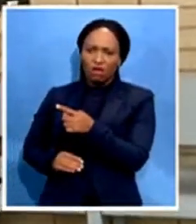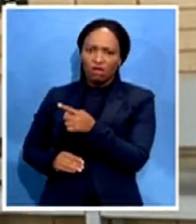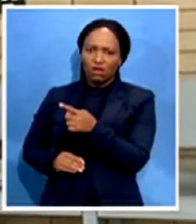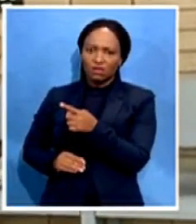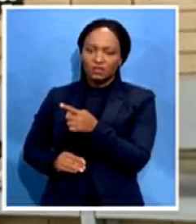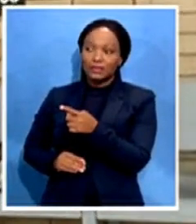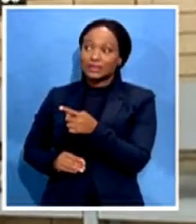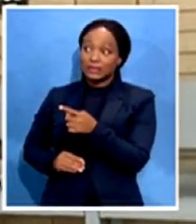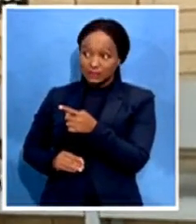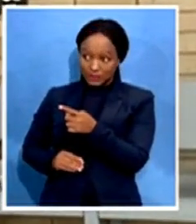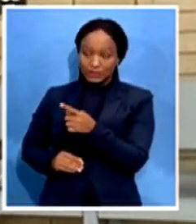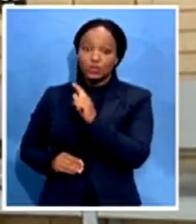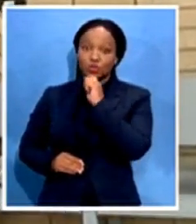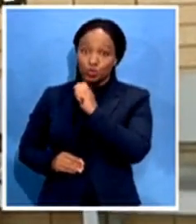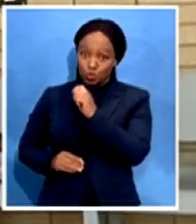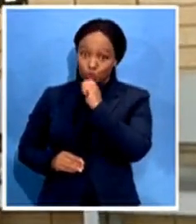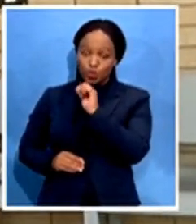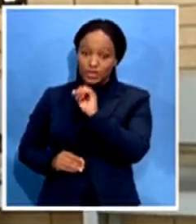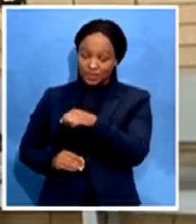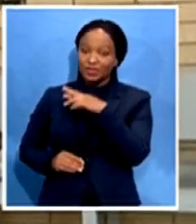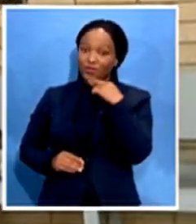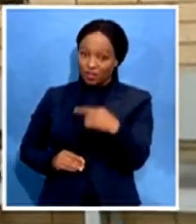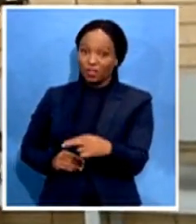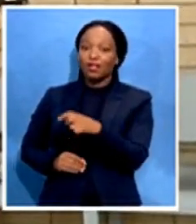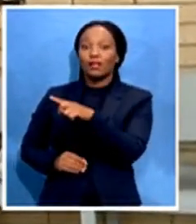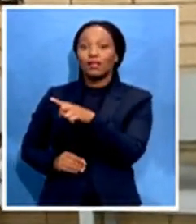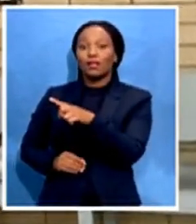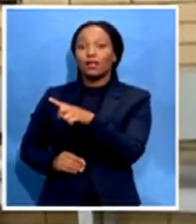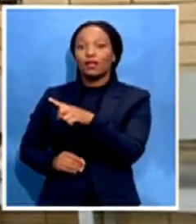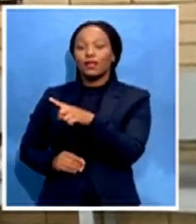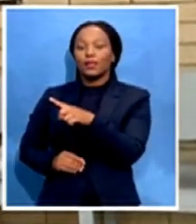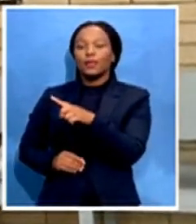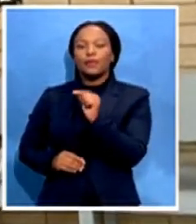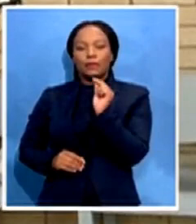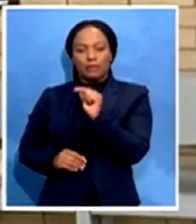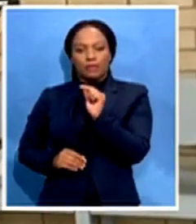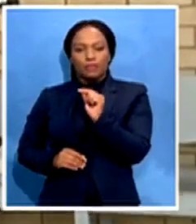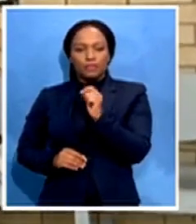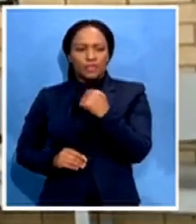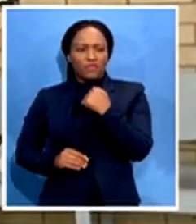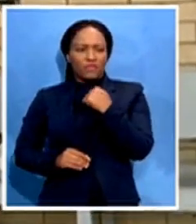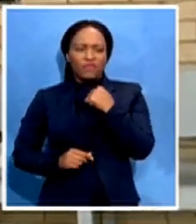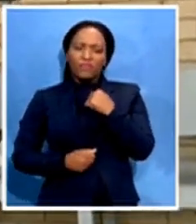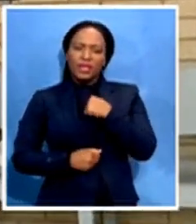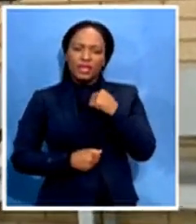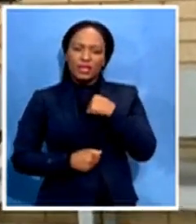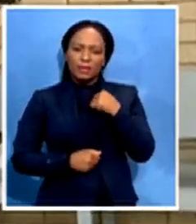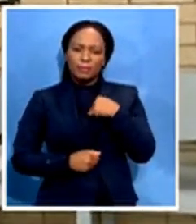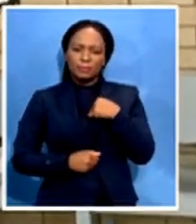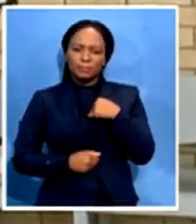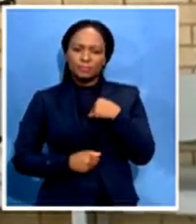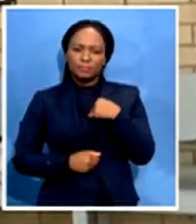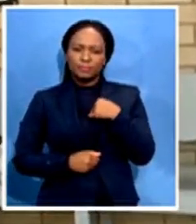wasn't. I think that for me, the fear wasn't so much the